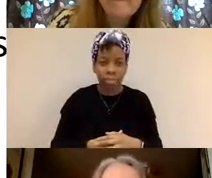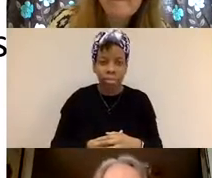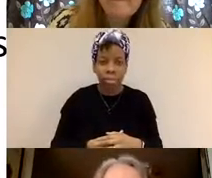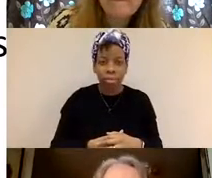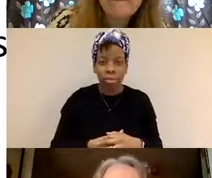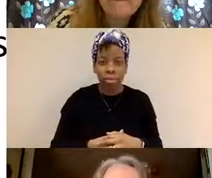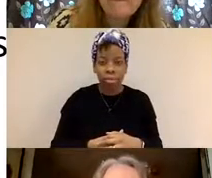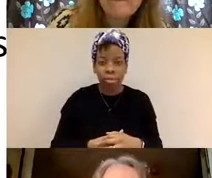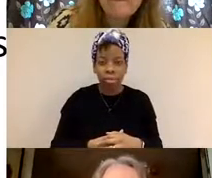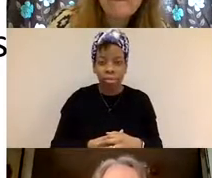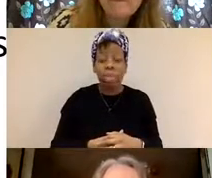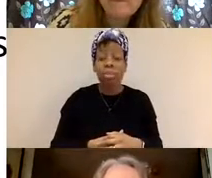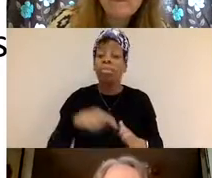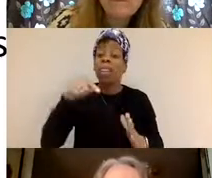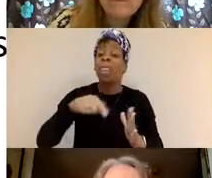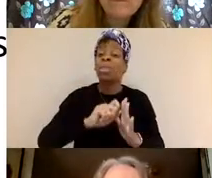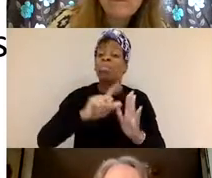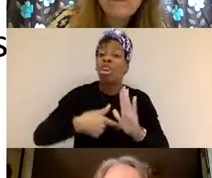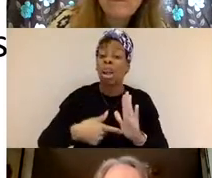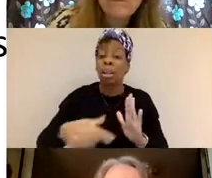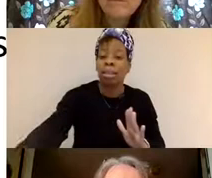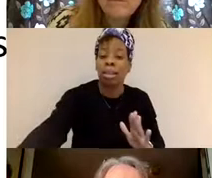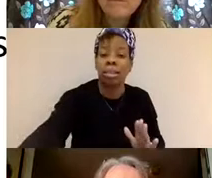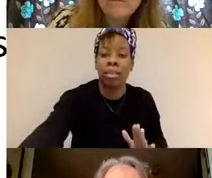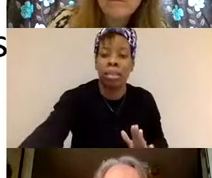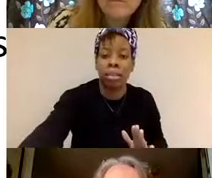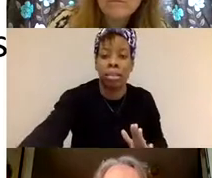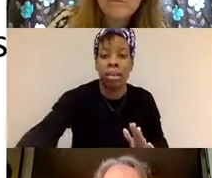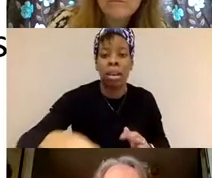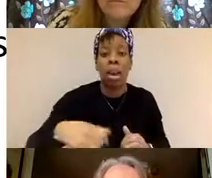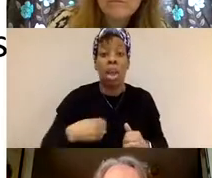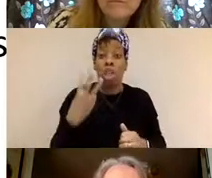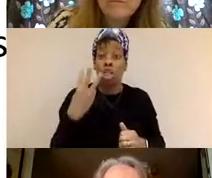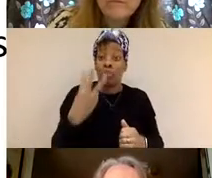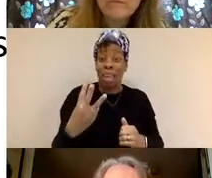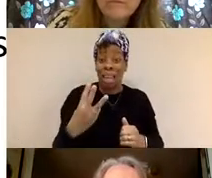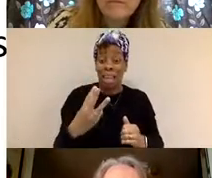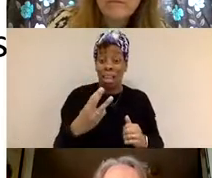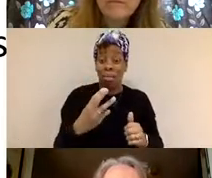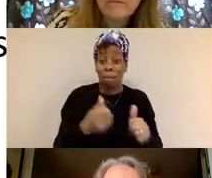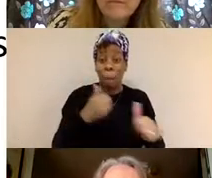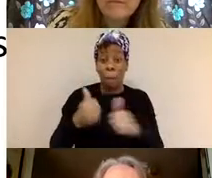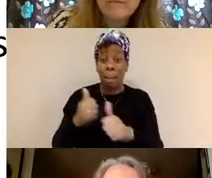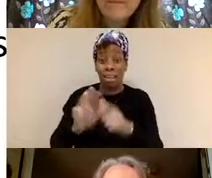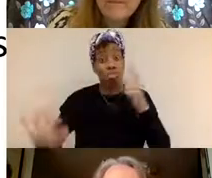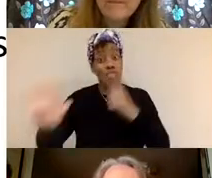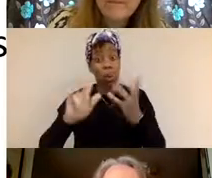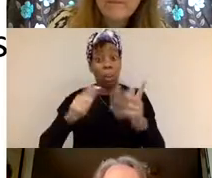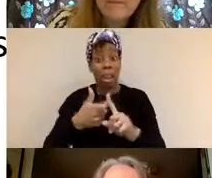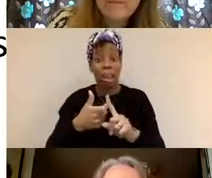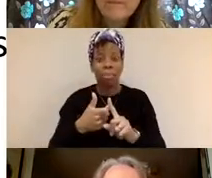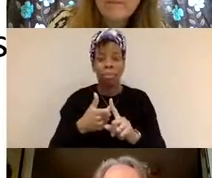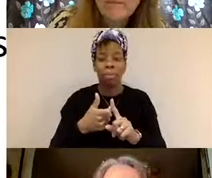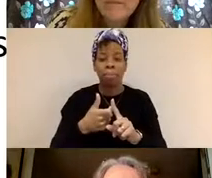So for this project, we are working with three organisations across the UK. So that's the Mental Health Museum